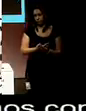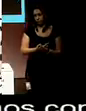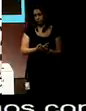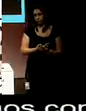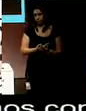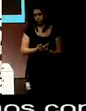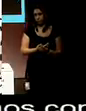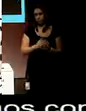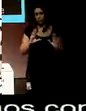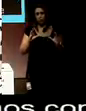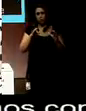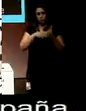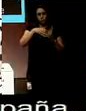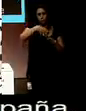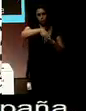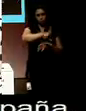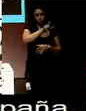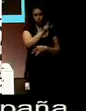Spain, last year's